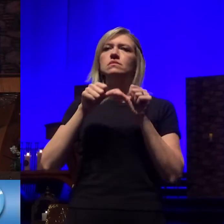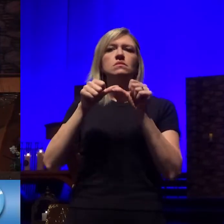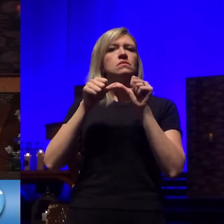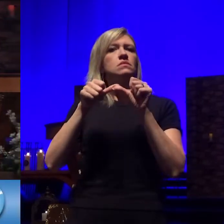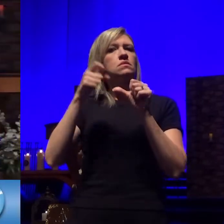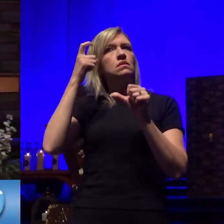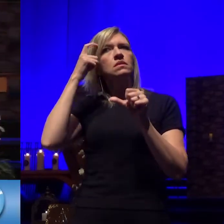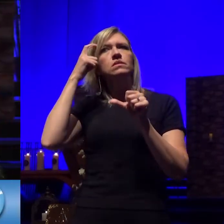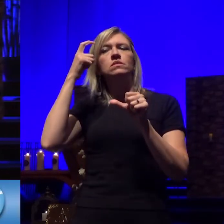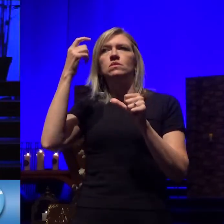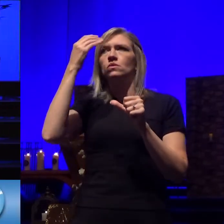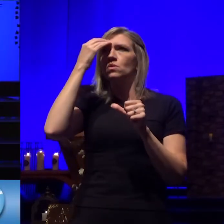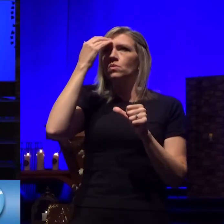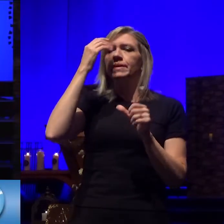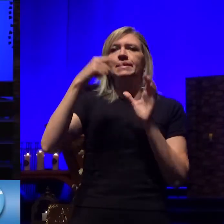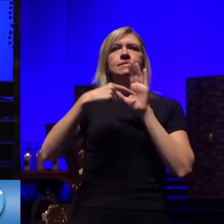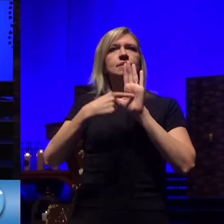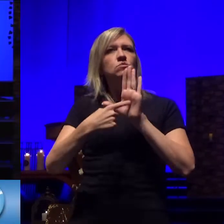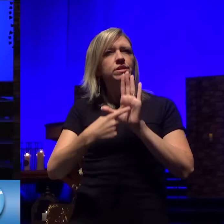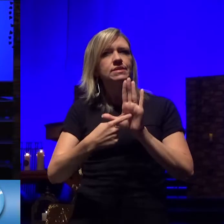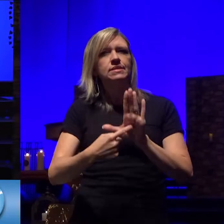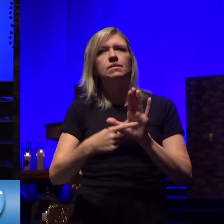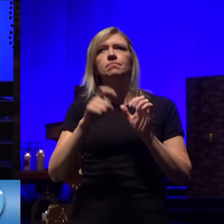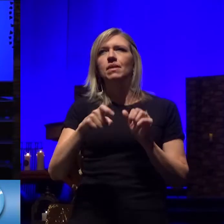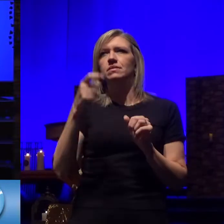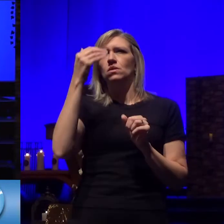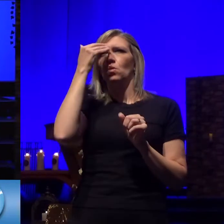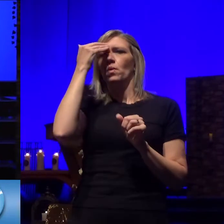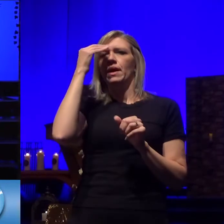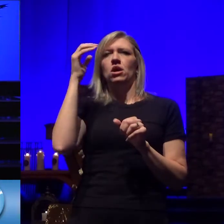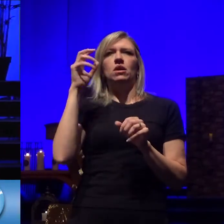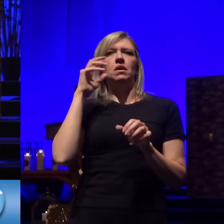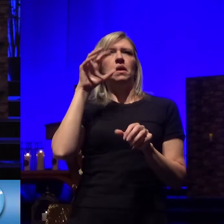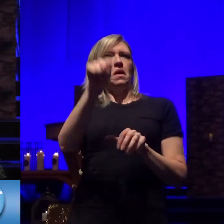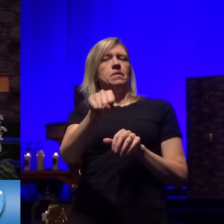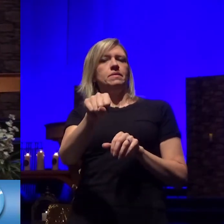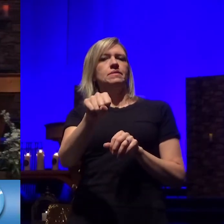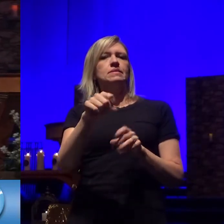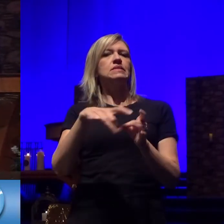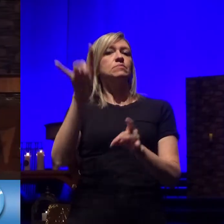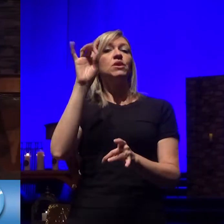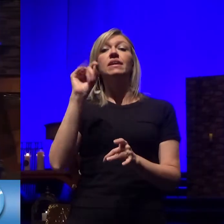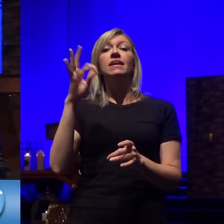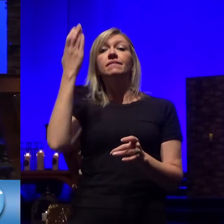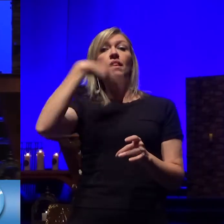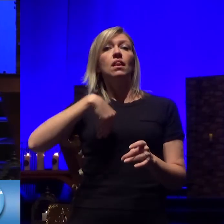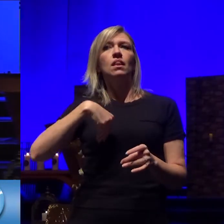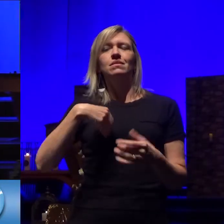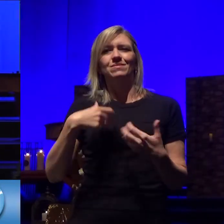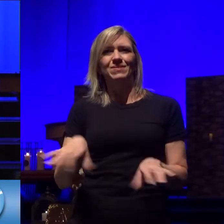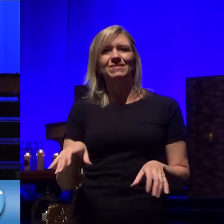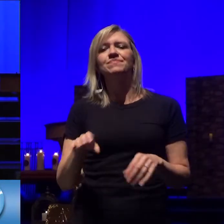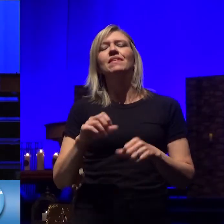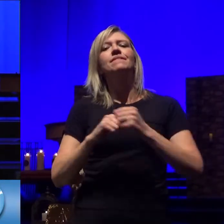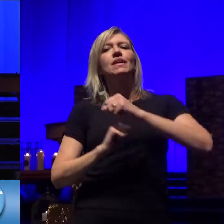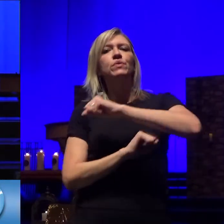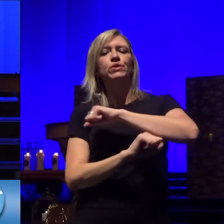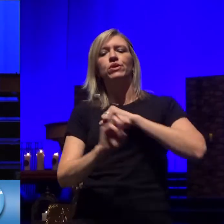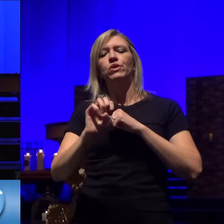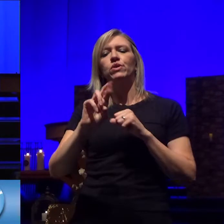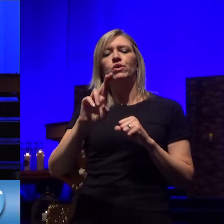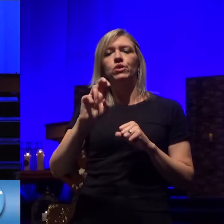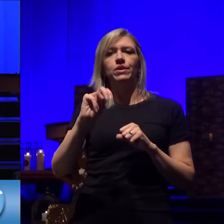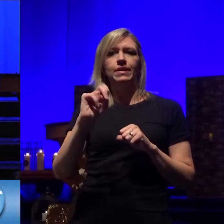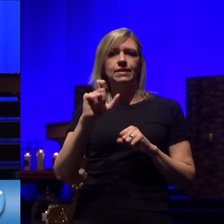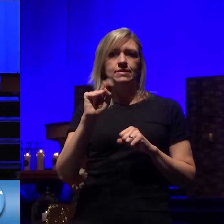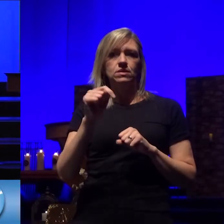and expressing so that it can be aware of the Spirit, because if not, we'll miss it. Ernest Holmes loved, our founder, loved to write